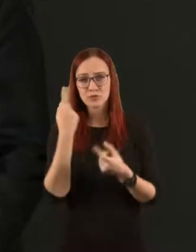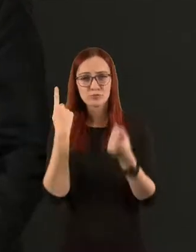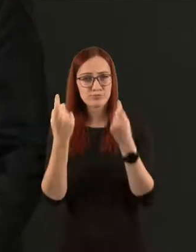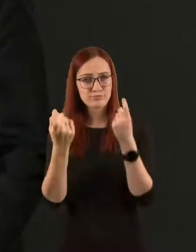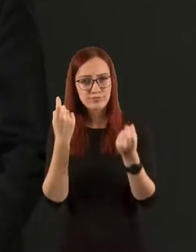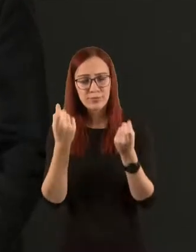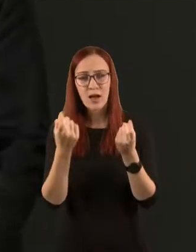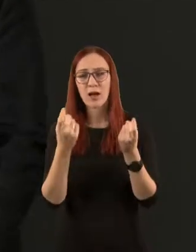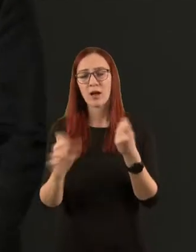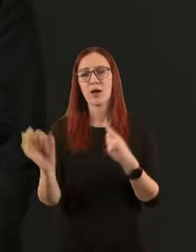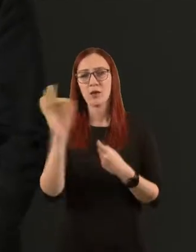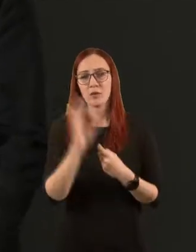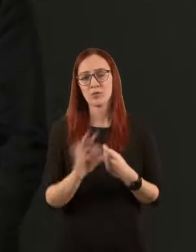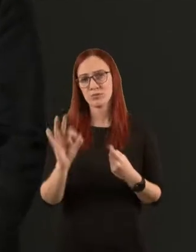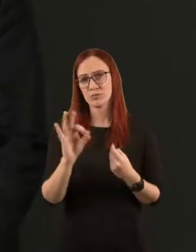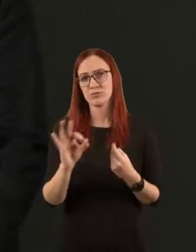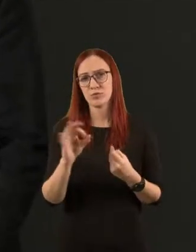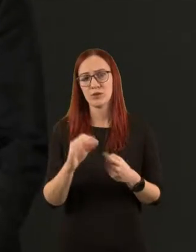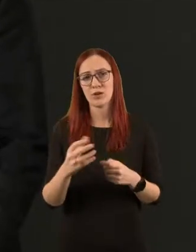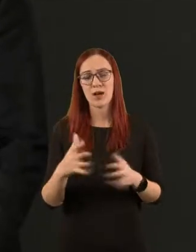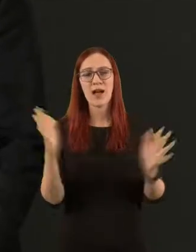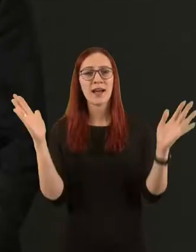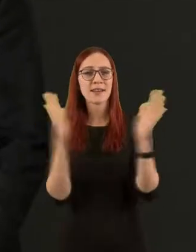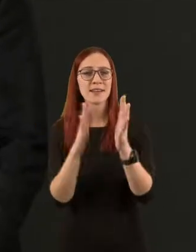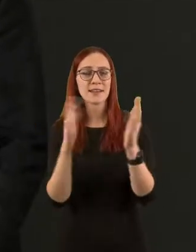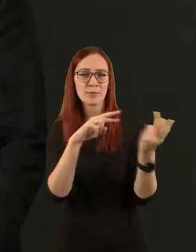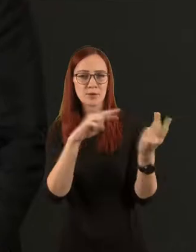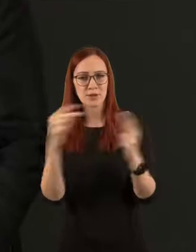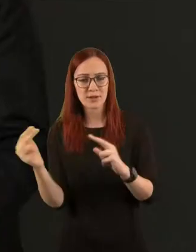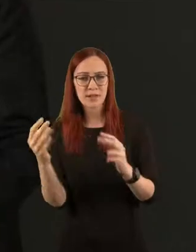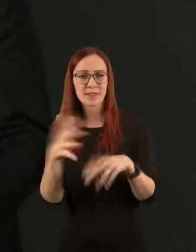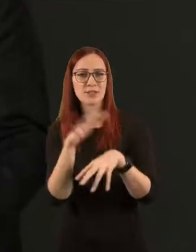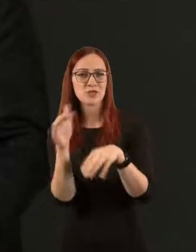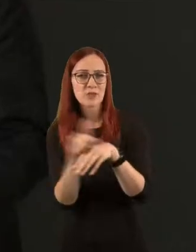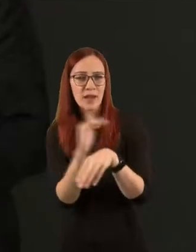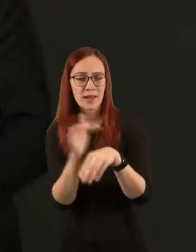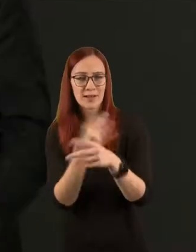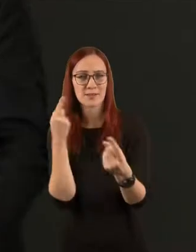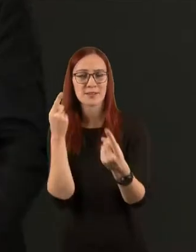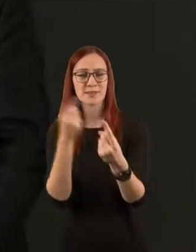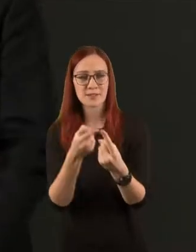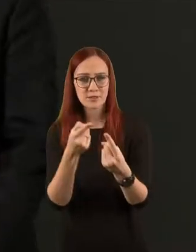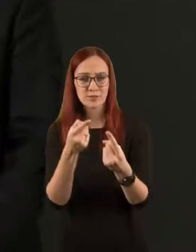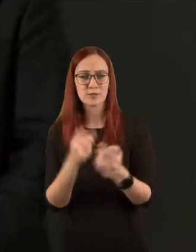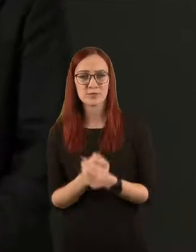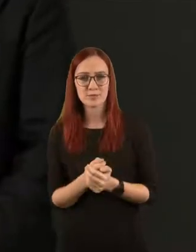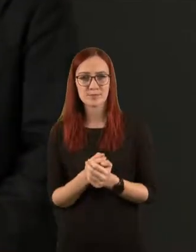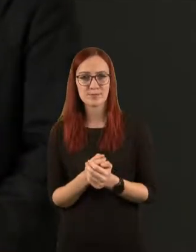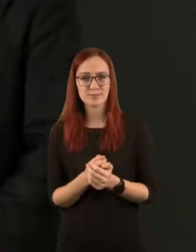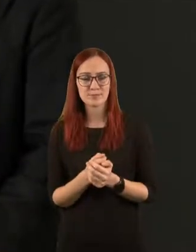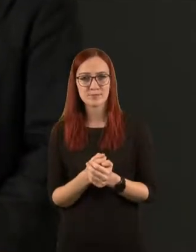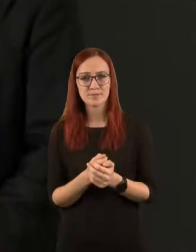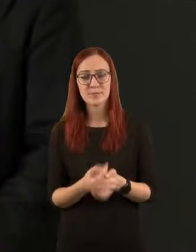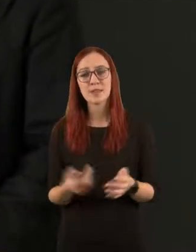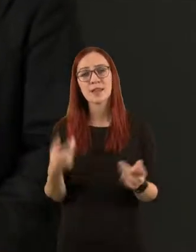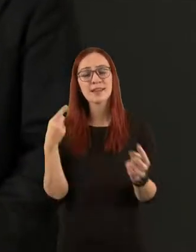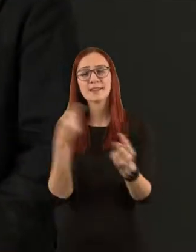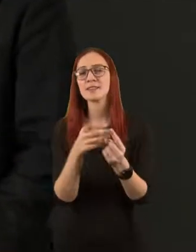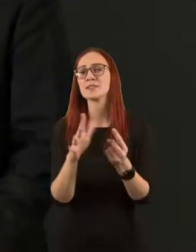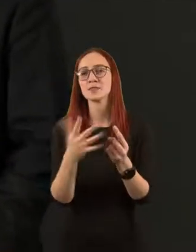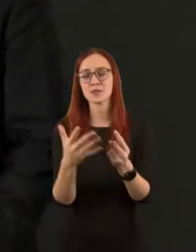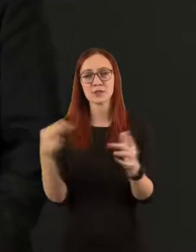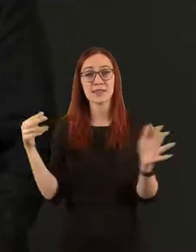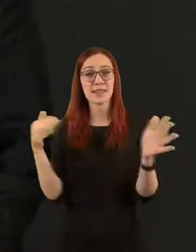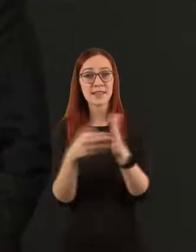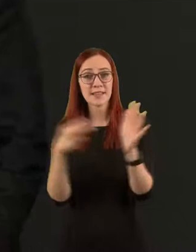economically responsible, and publicly supported way, Lithuania, like other countries around the world, will need to pursue further